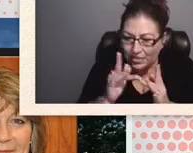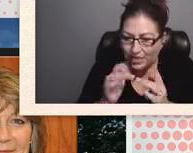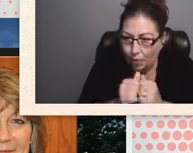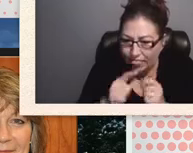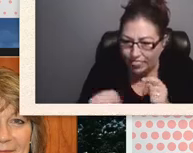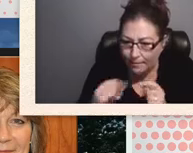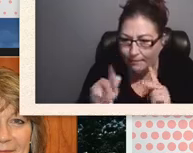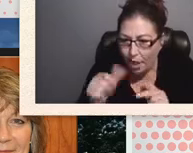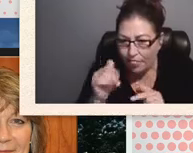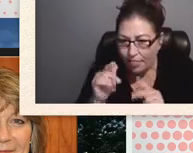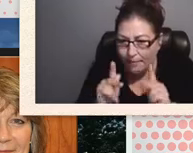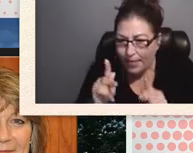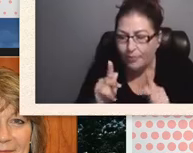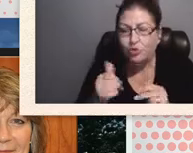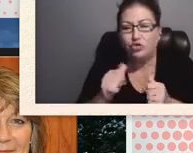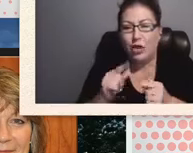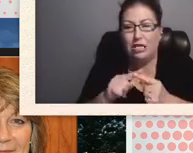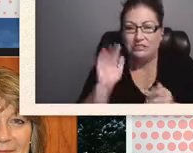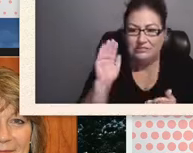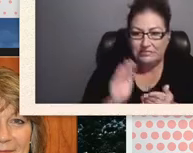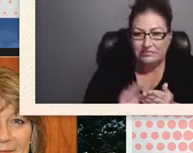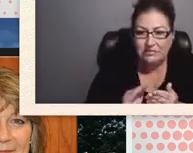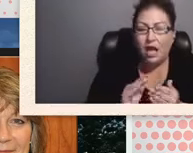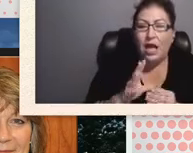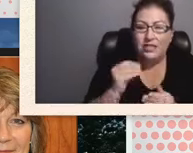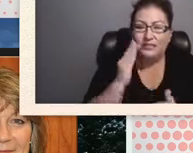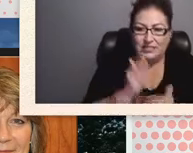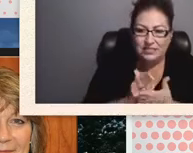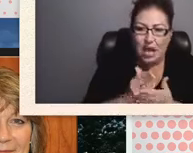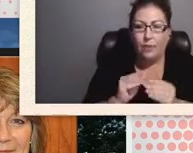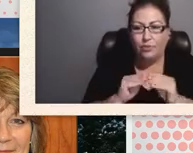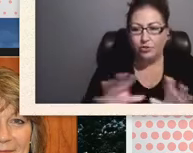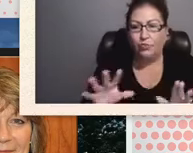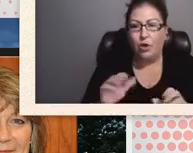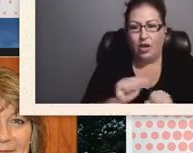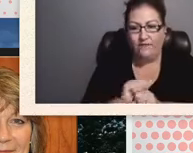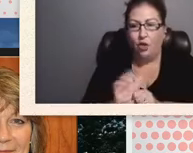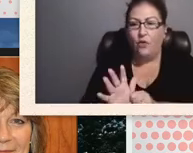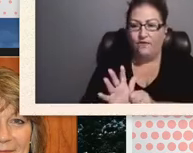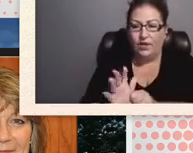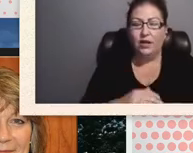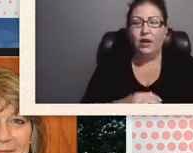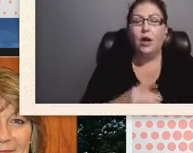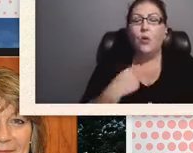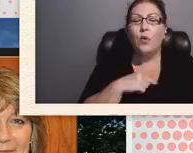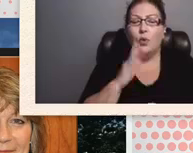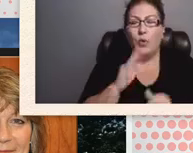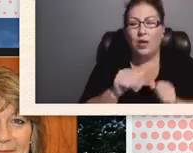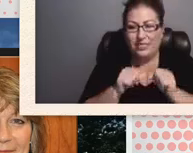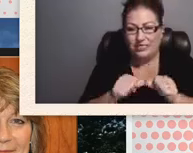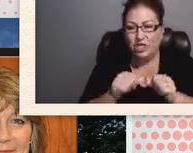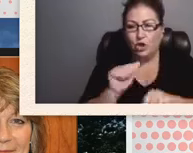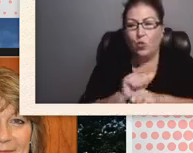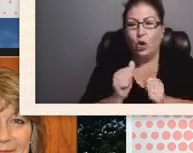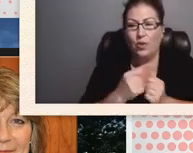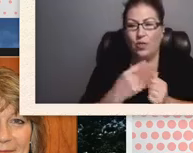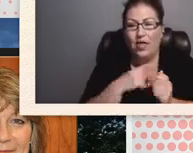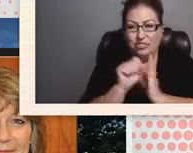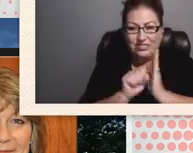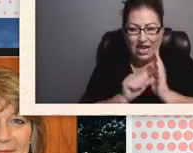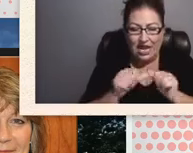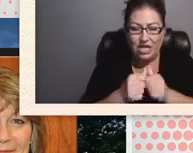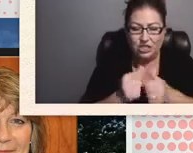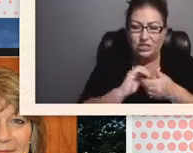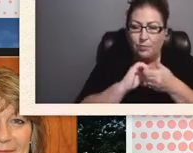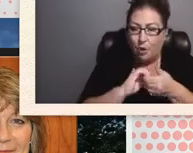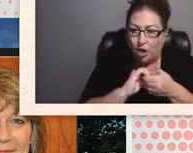to slow down and ultimately stop the spread of COVID-19. We're going to continue to work with our state agency partners as decisions